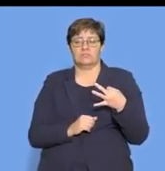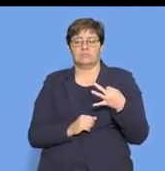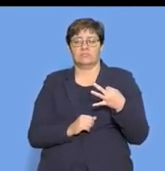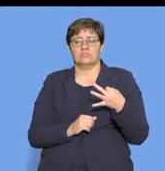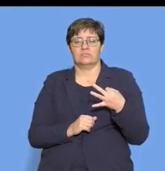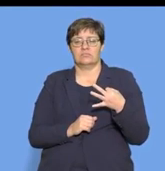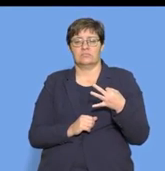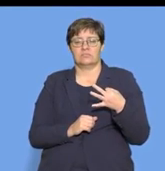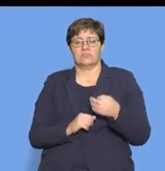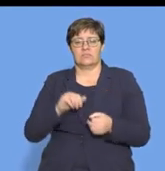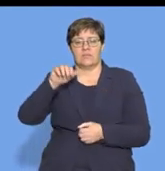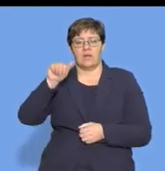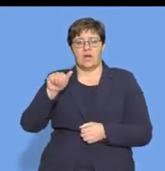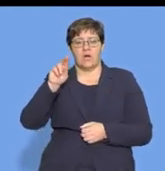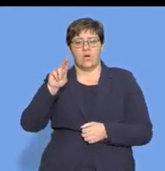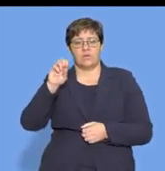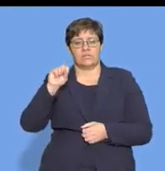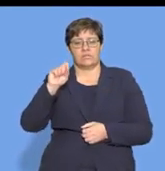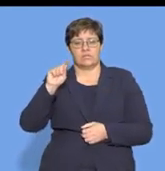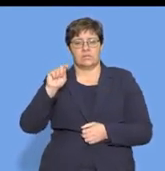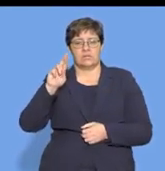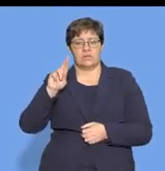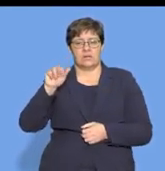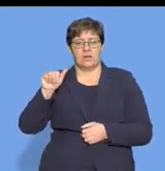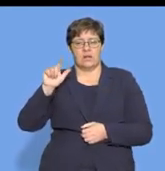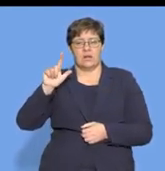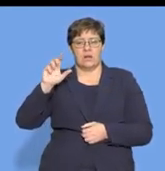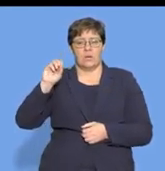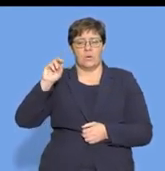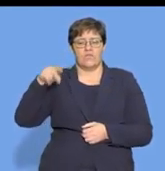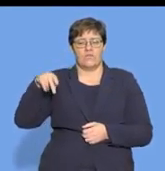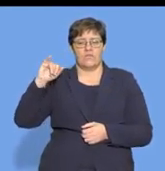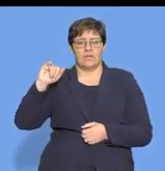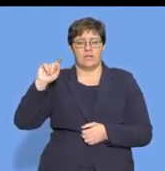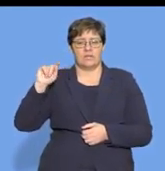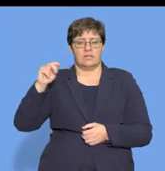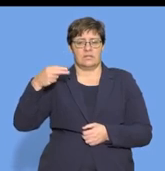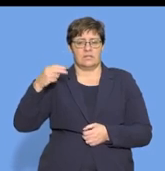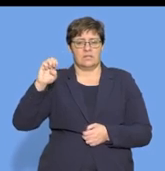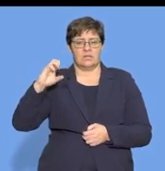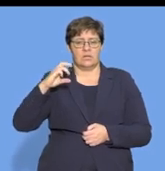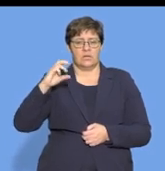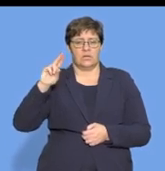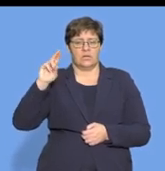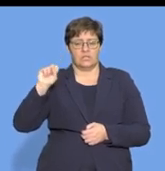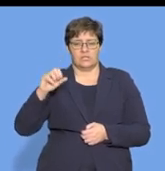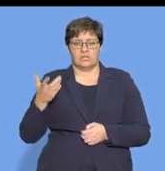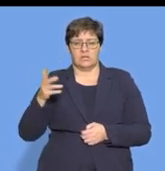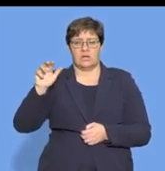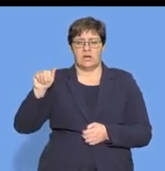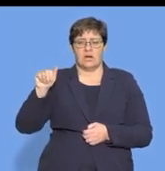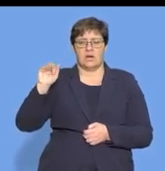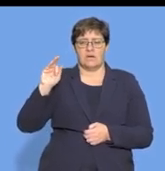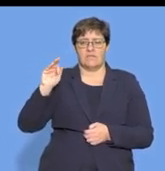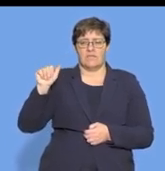species that we're going to have a look at, Australopithecus afarensis, or we call the fossil